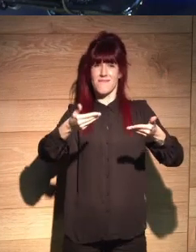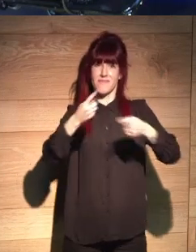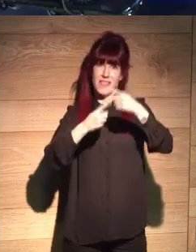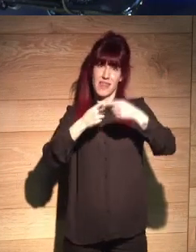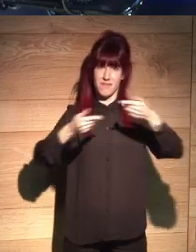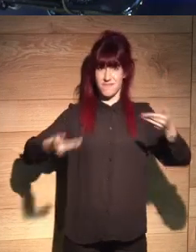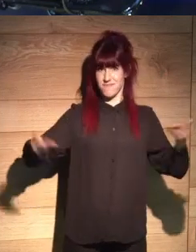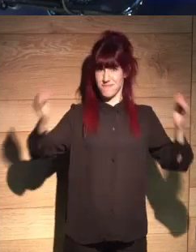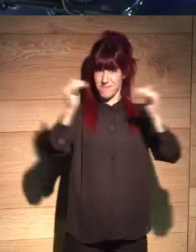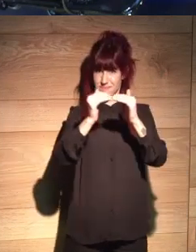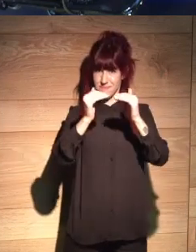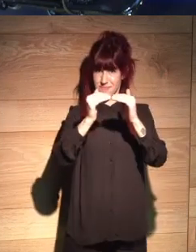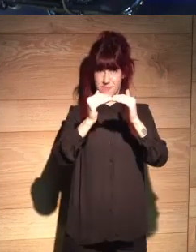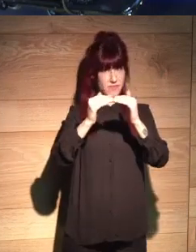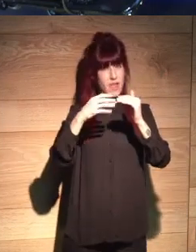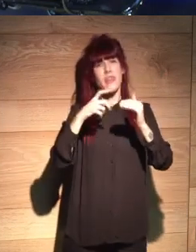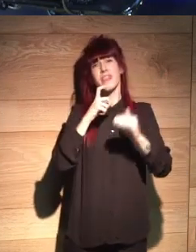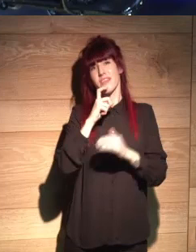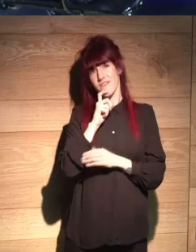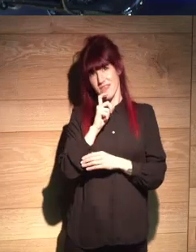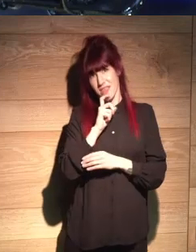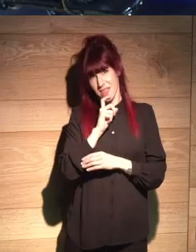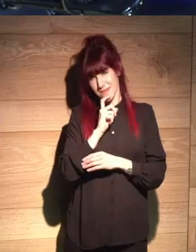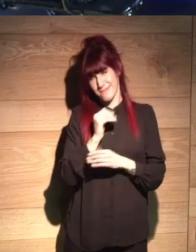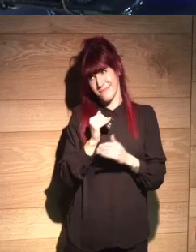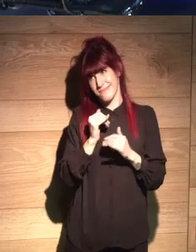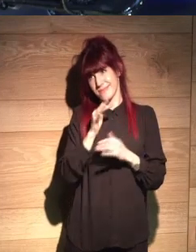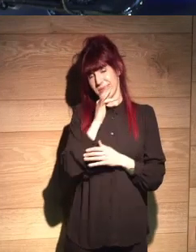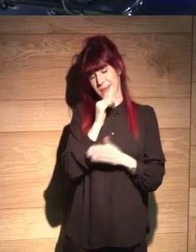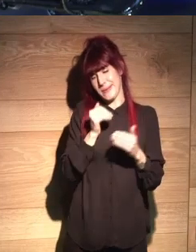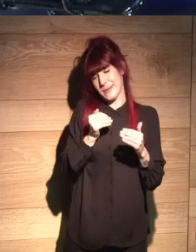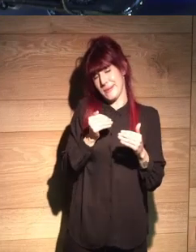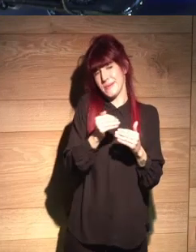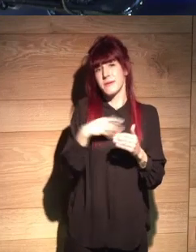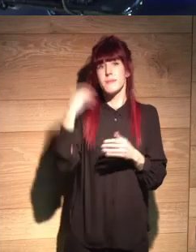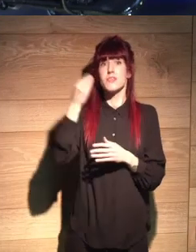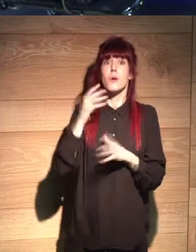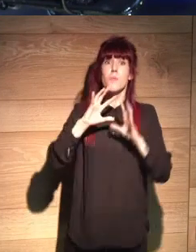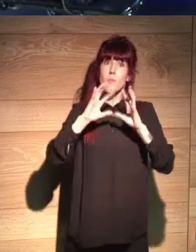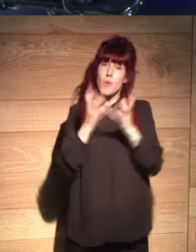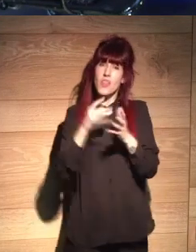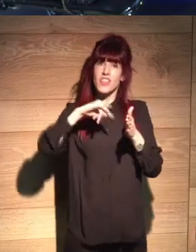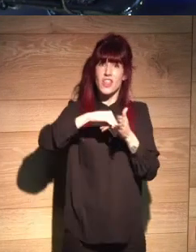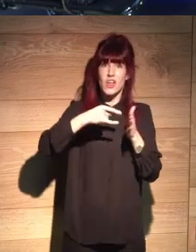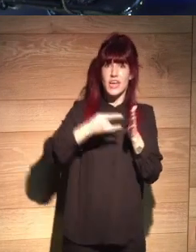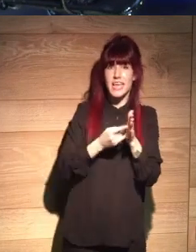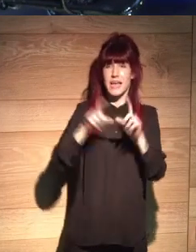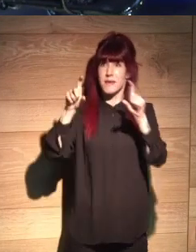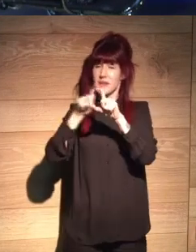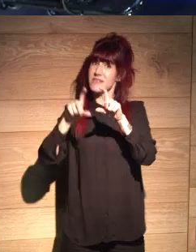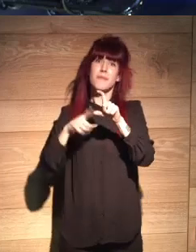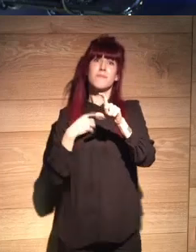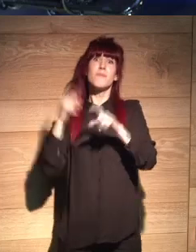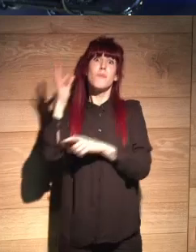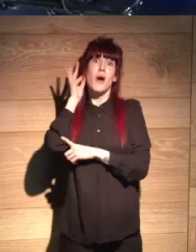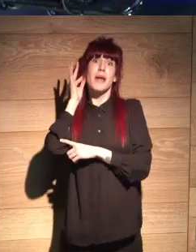It's hard. We are not going to reach that 50-50 yet. But I believe that the world, technology, the companies are losing a